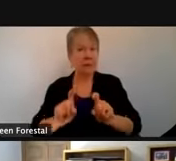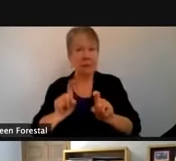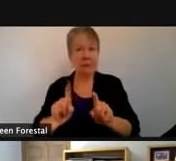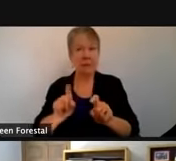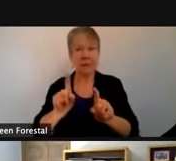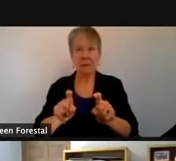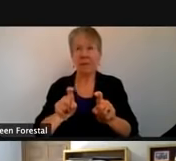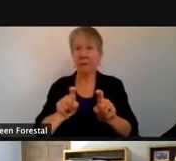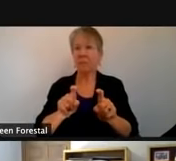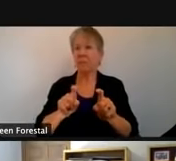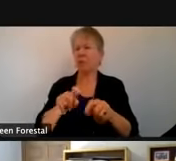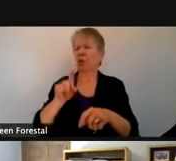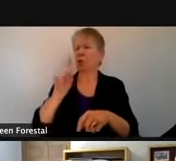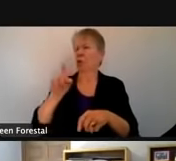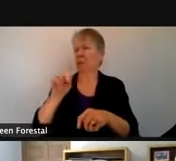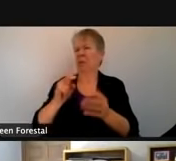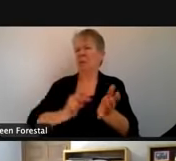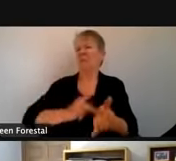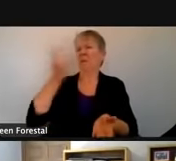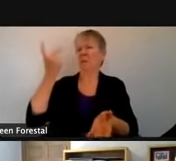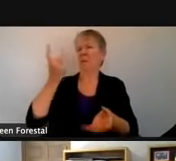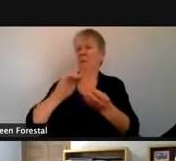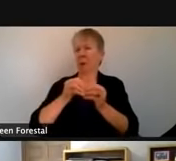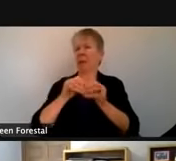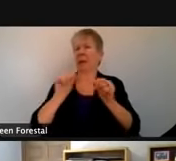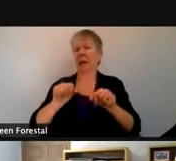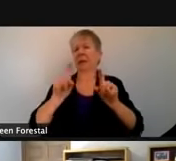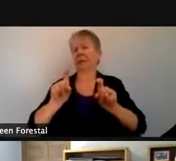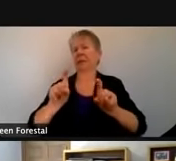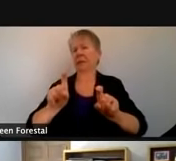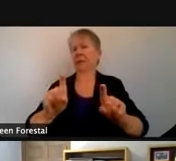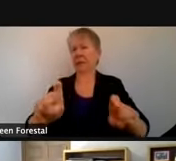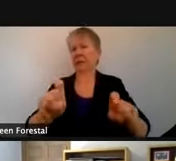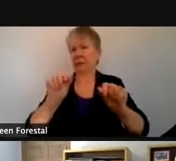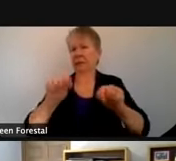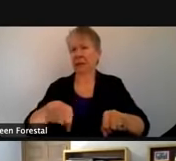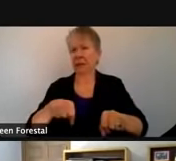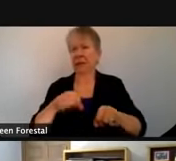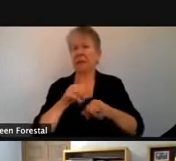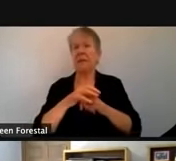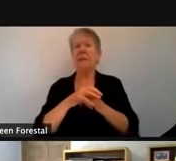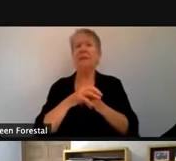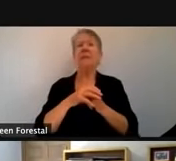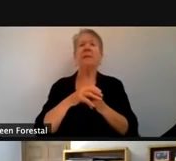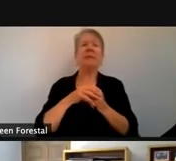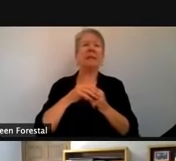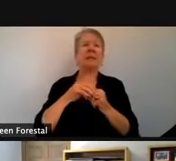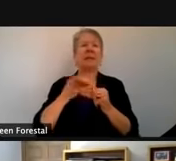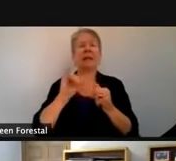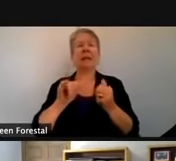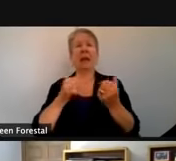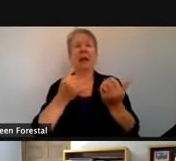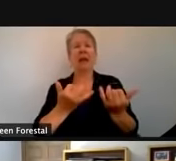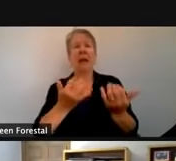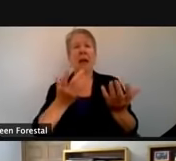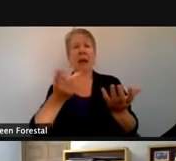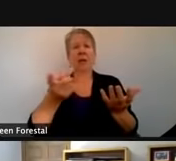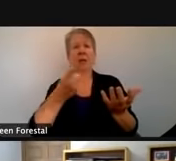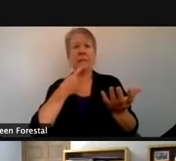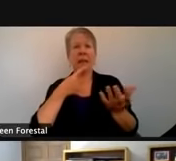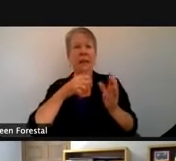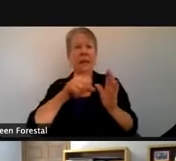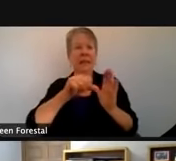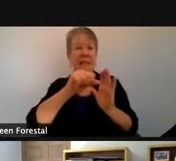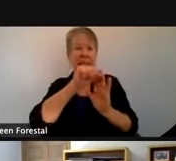doubling our capacity. I don't have any comment about adding any state-run